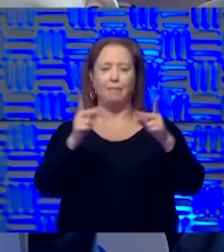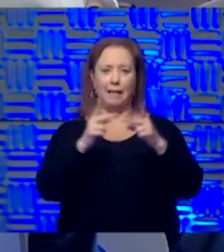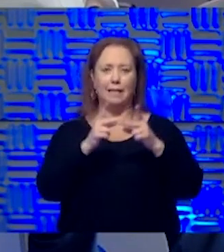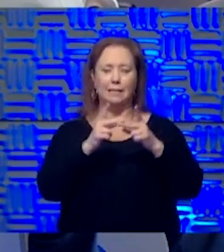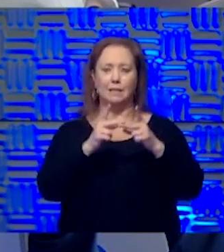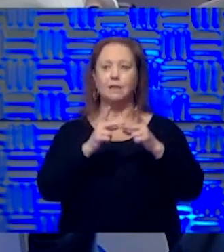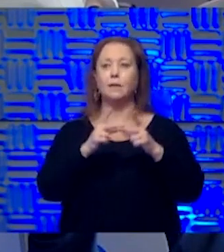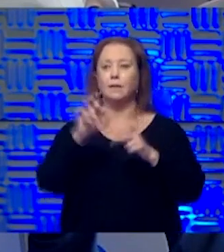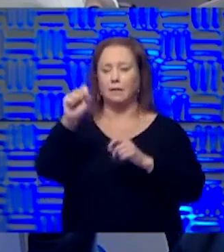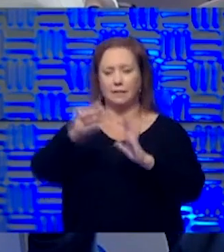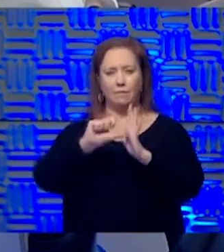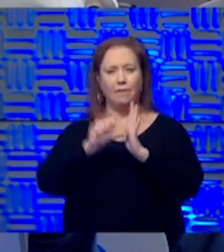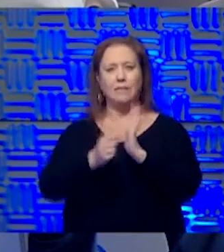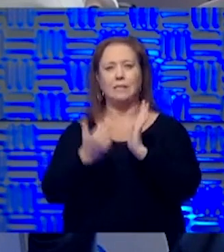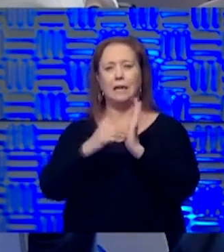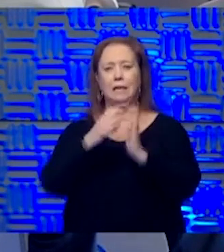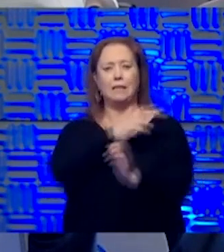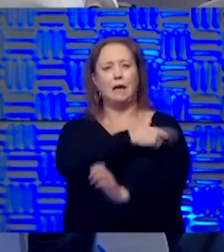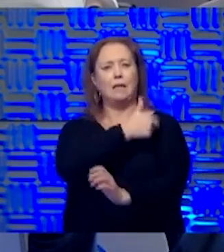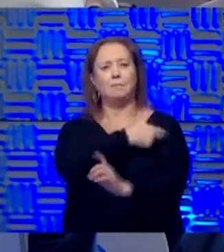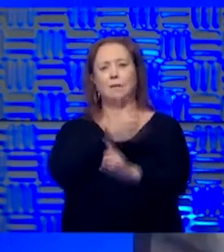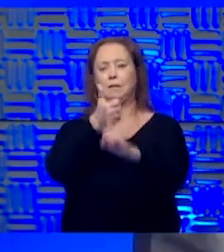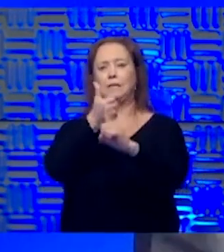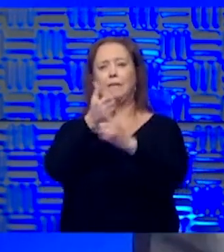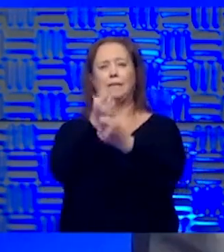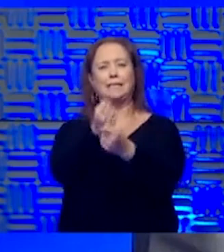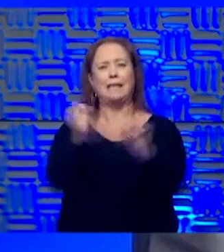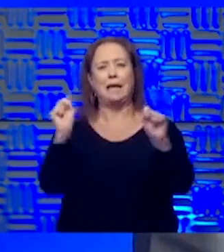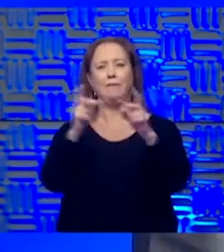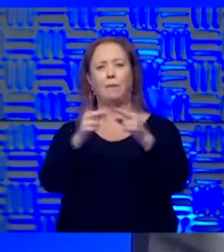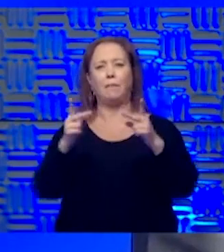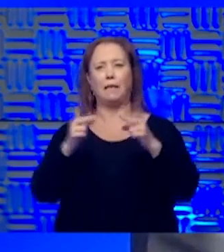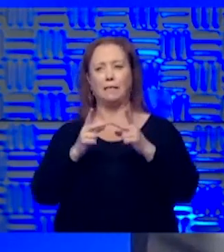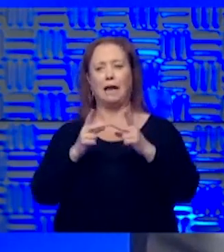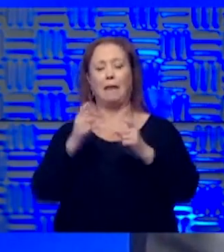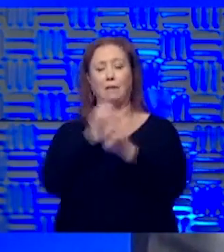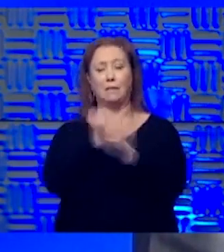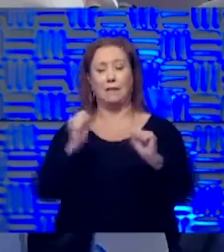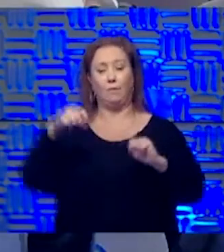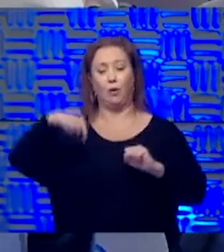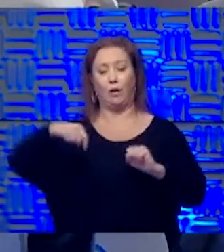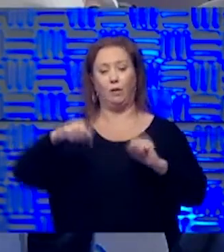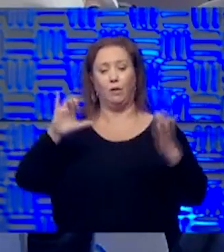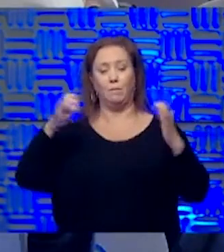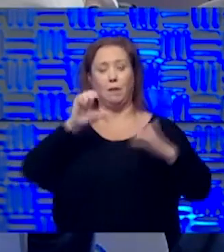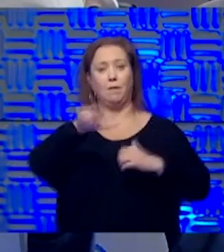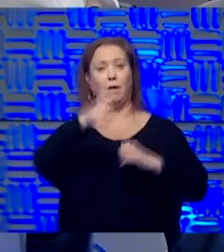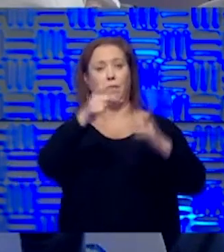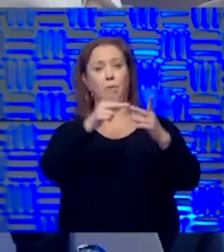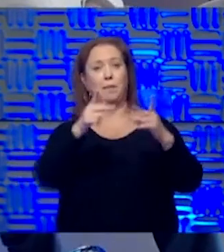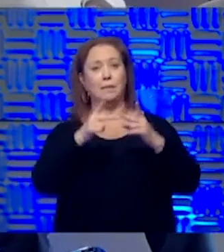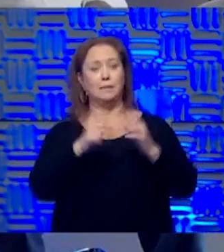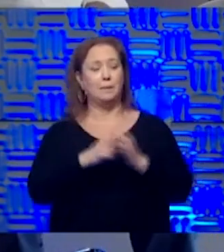that the hospital is a very safe place to be. I feel safer here than in many other places. Yeah, I do too. Dana?